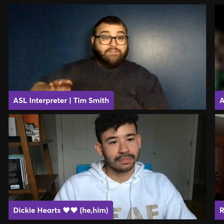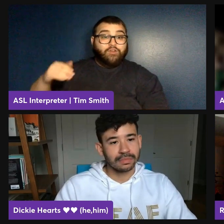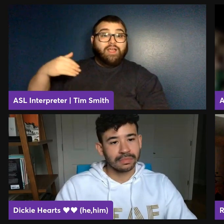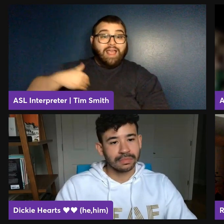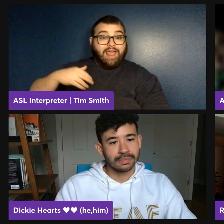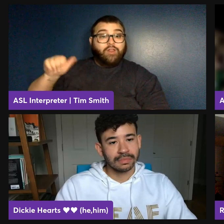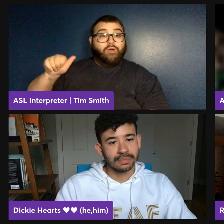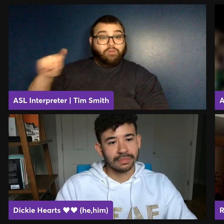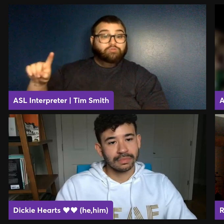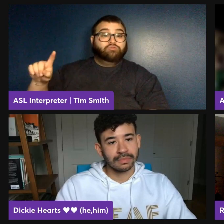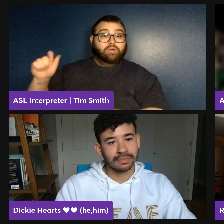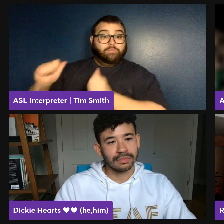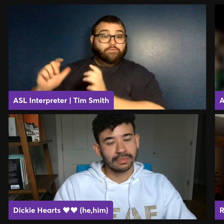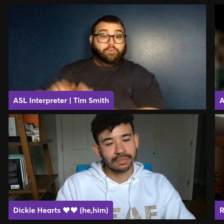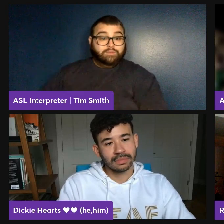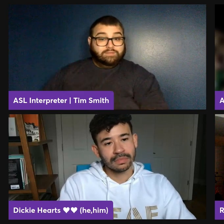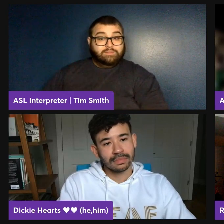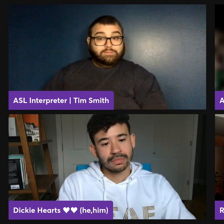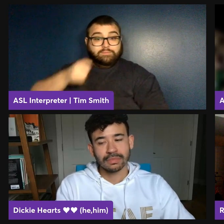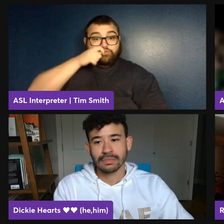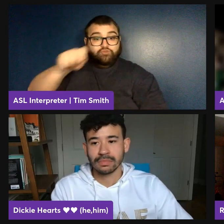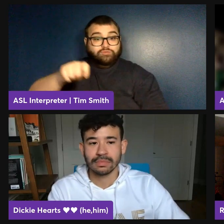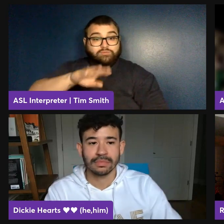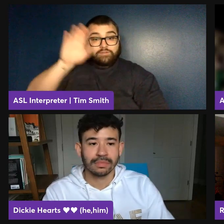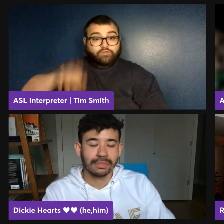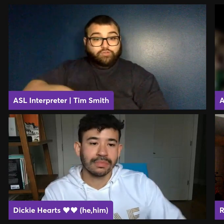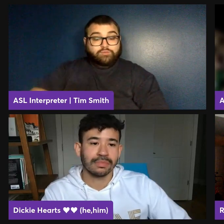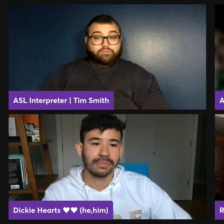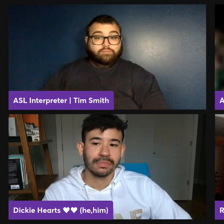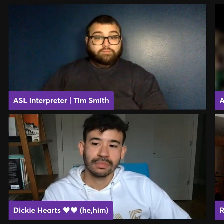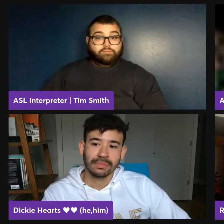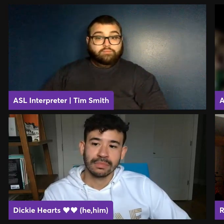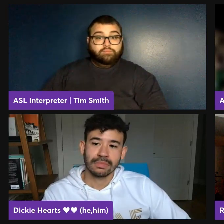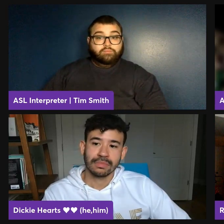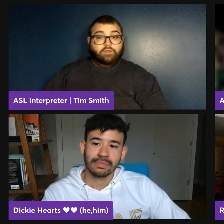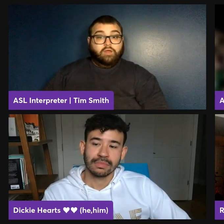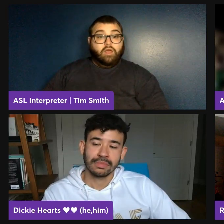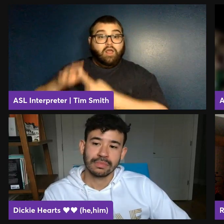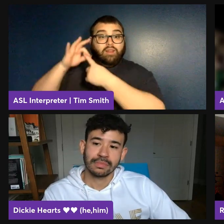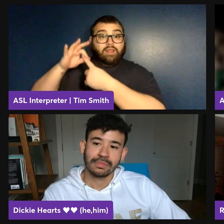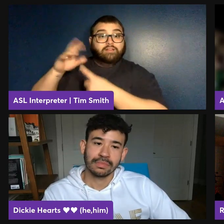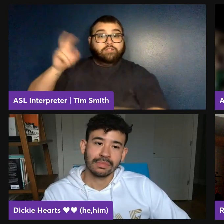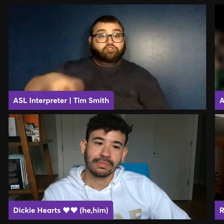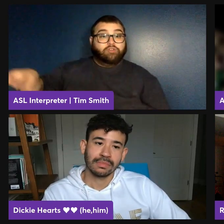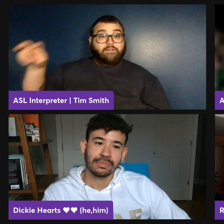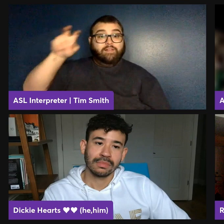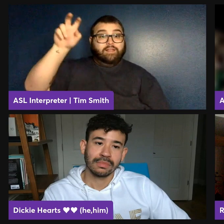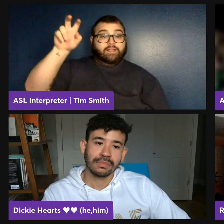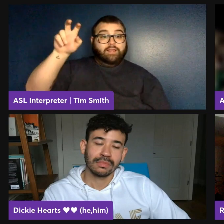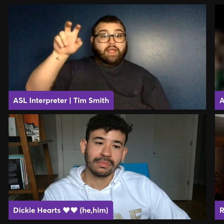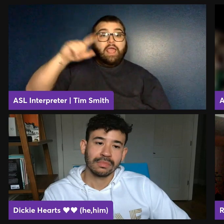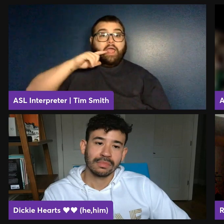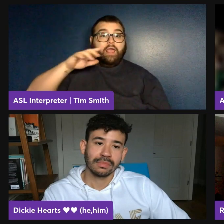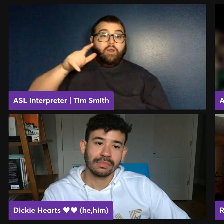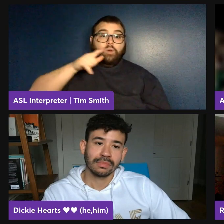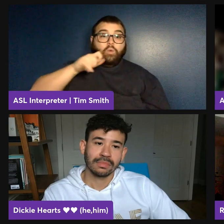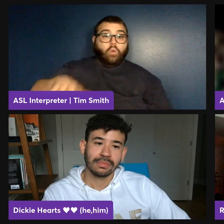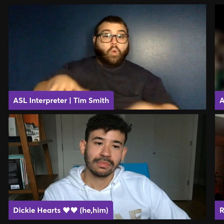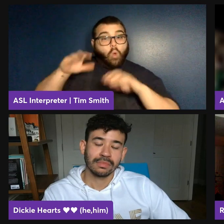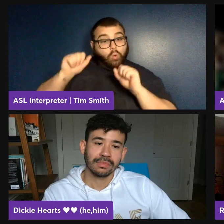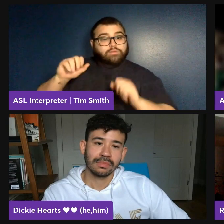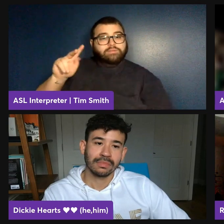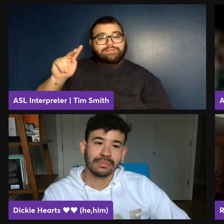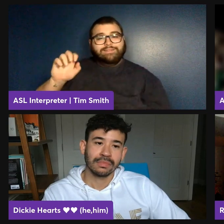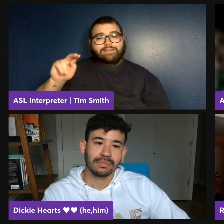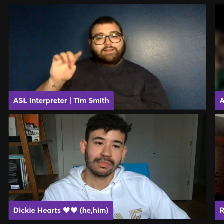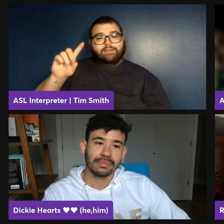audio-described performance, period, unless they've been traveling and hosted by the Kennedy Center in Washington. Did you say 60 years?